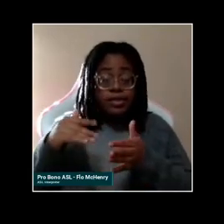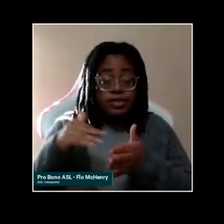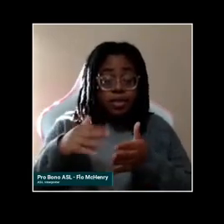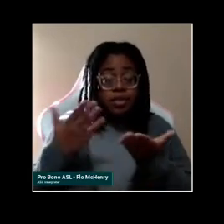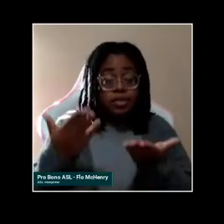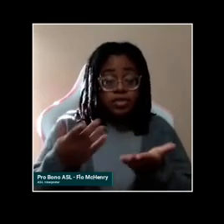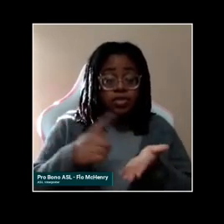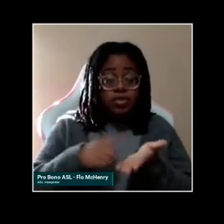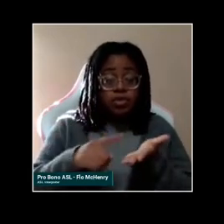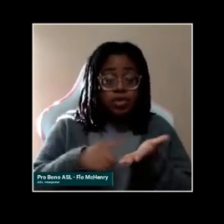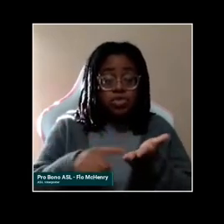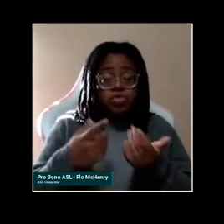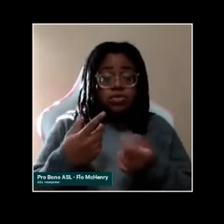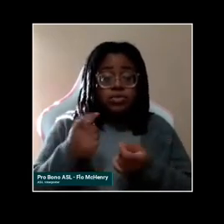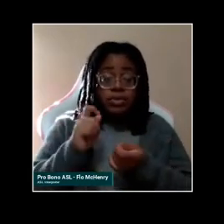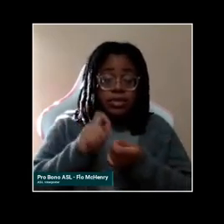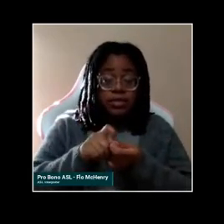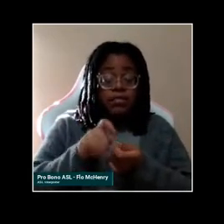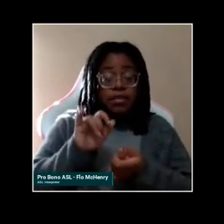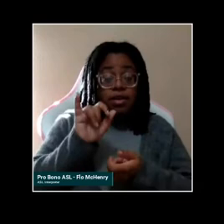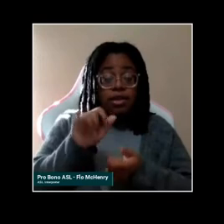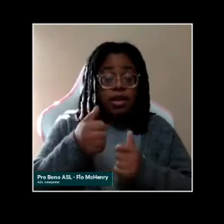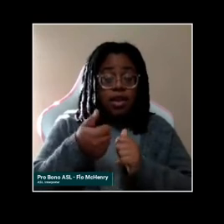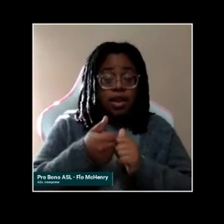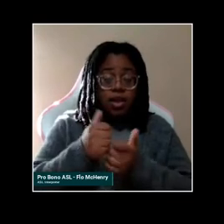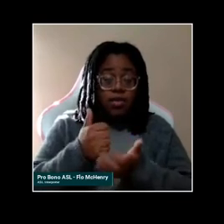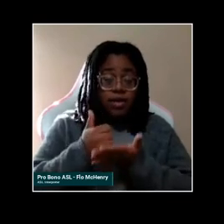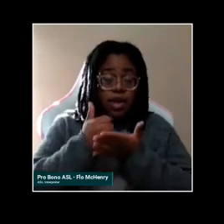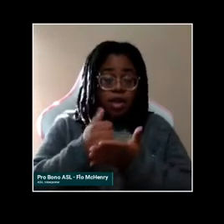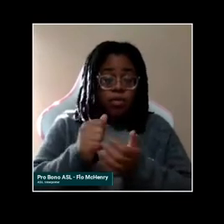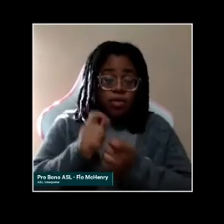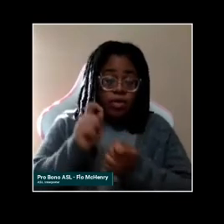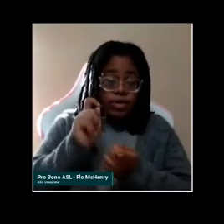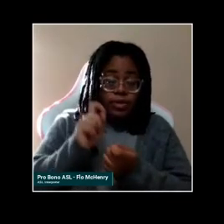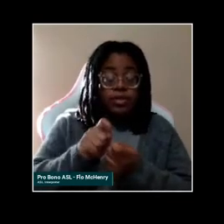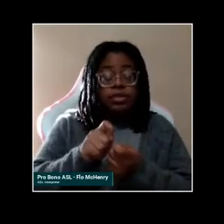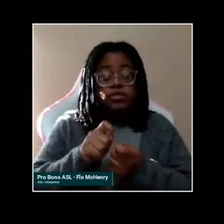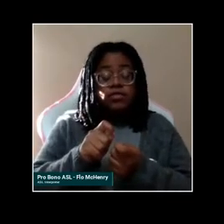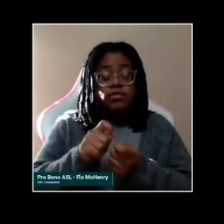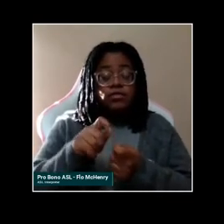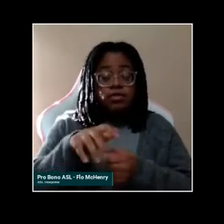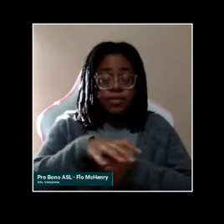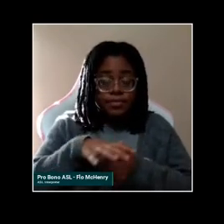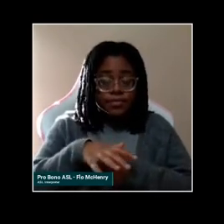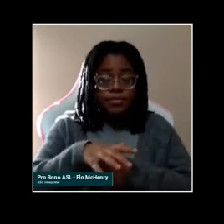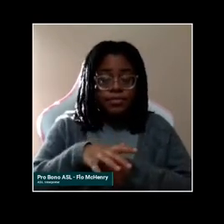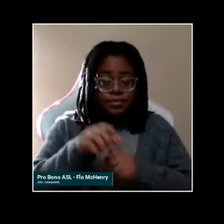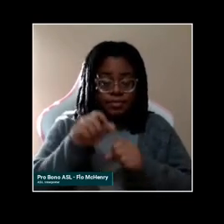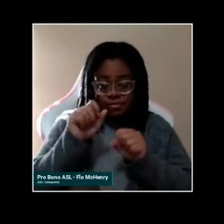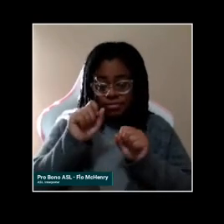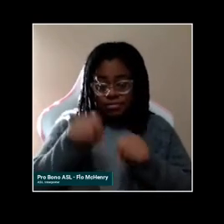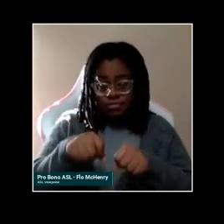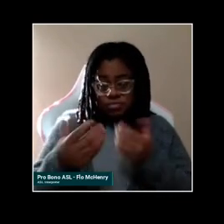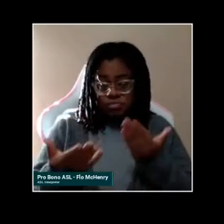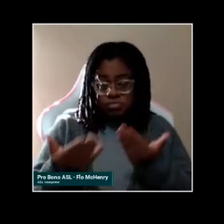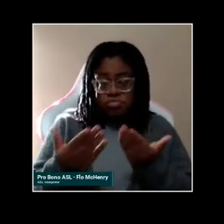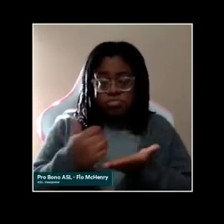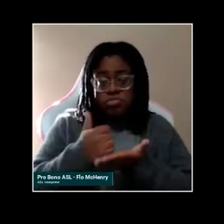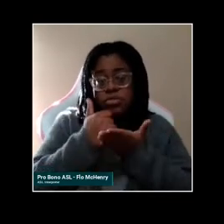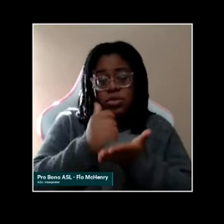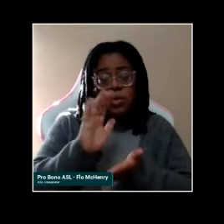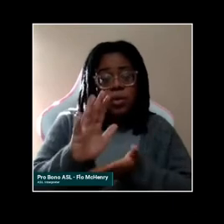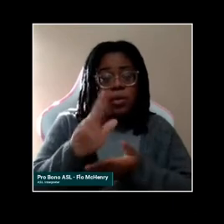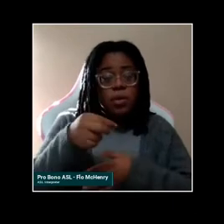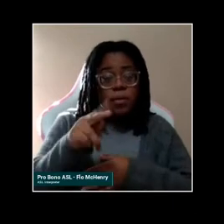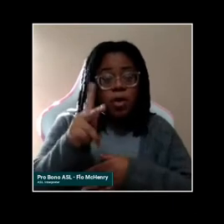site and how are the strategies are helping with a specific site and potentially maybe that could help with your park area as